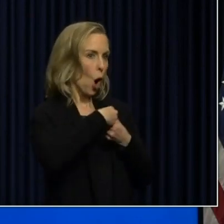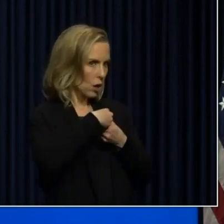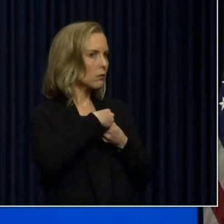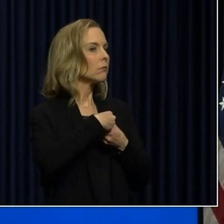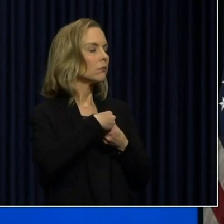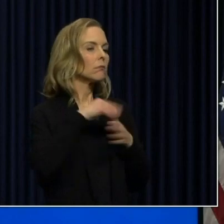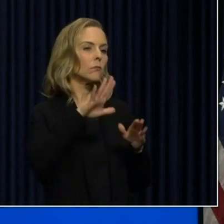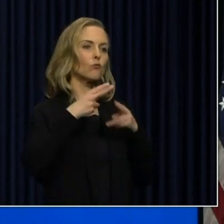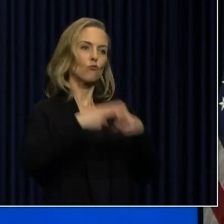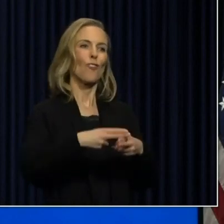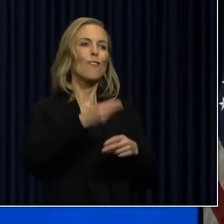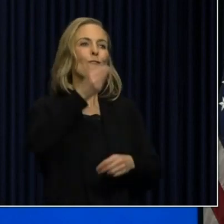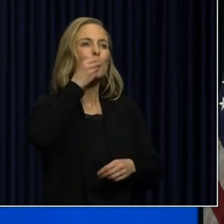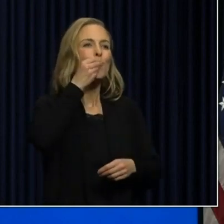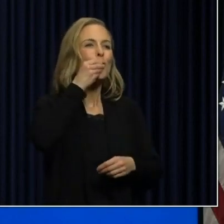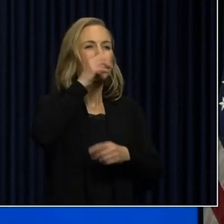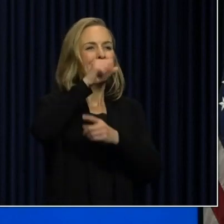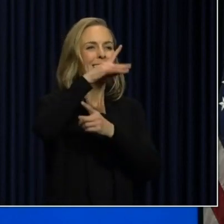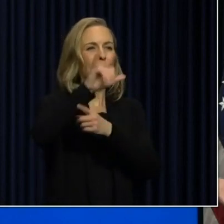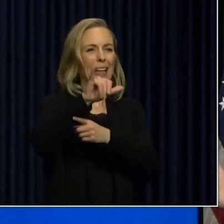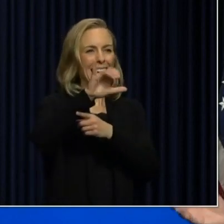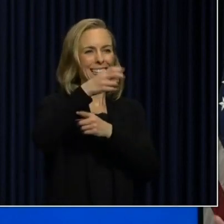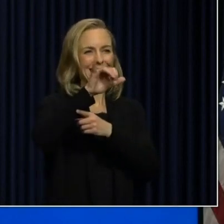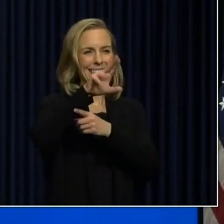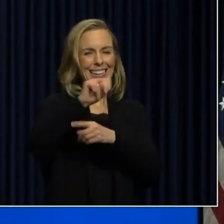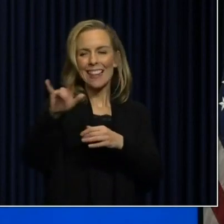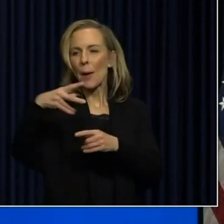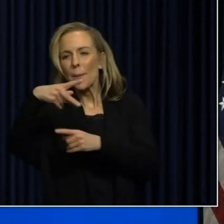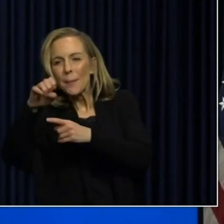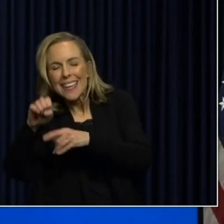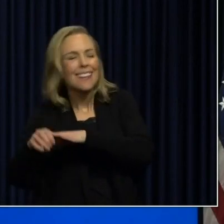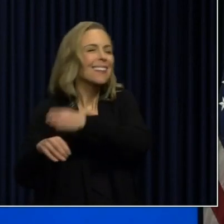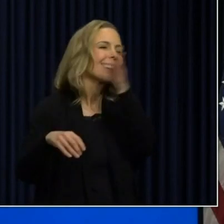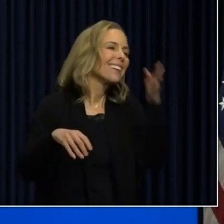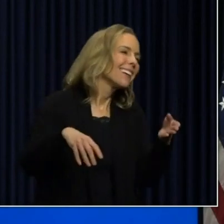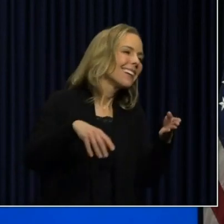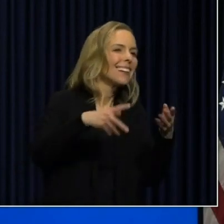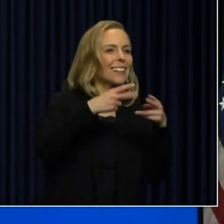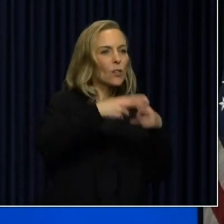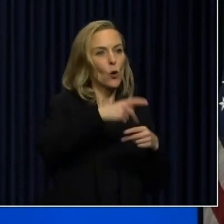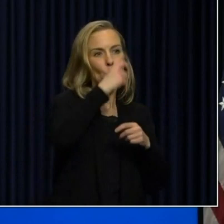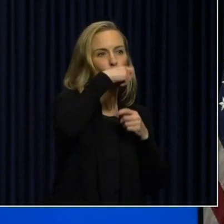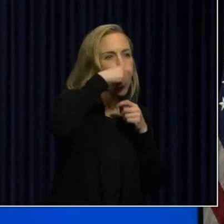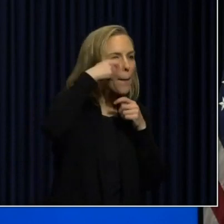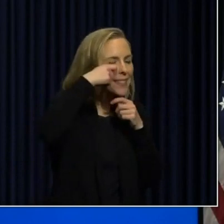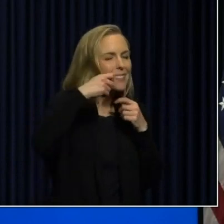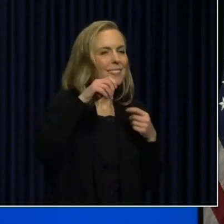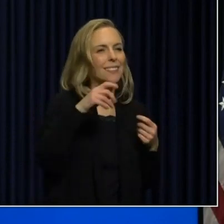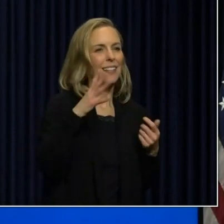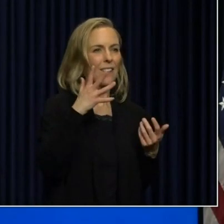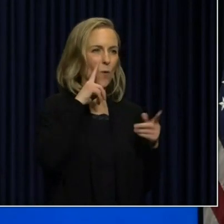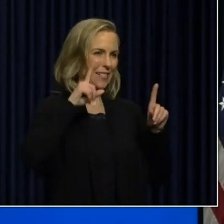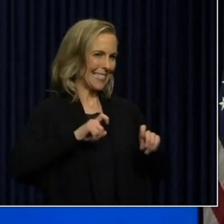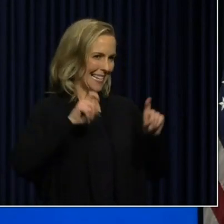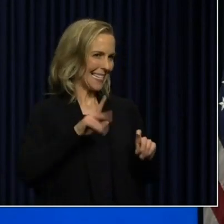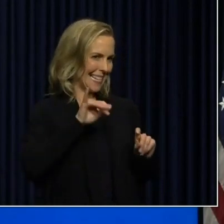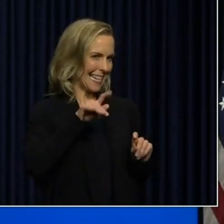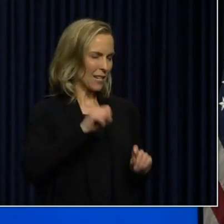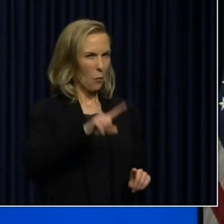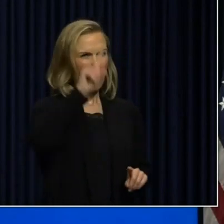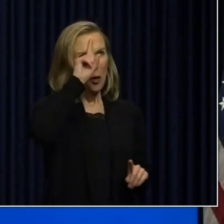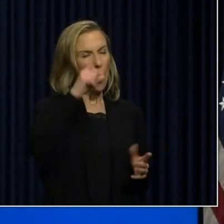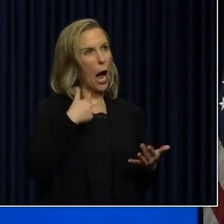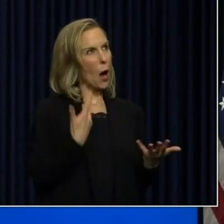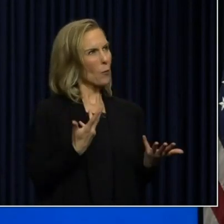our food supply chain. We're using new terms like PPE and swabs for our testing kits. We never thought